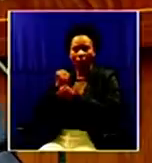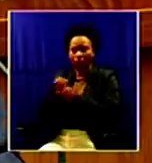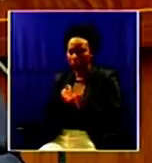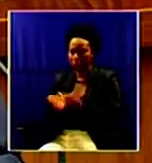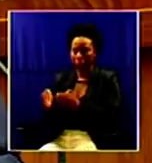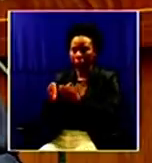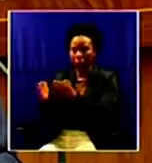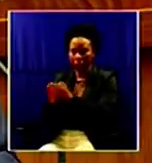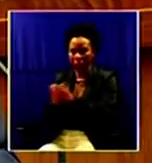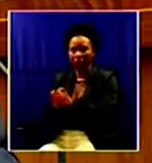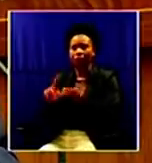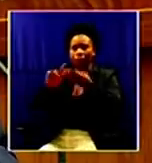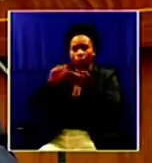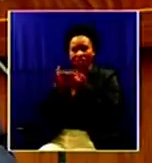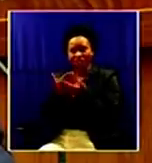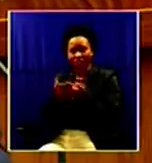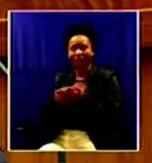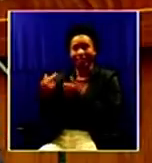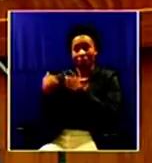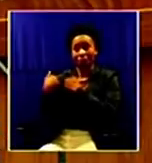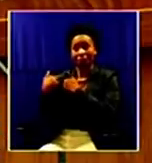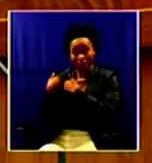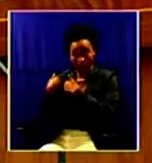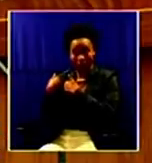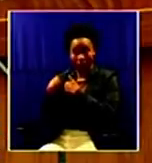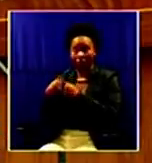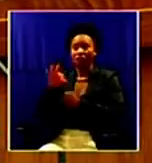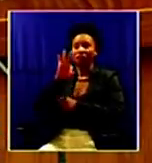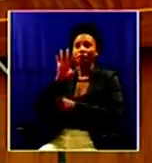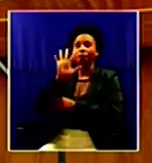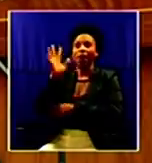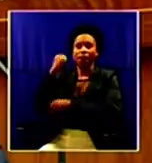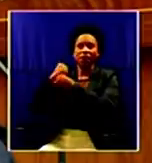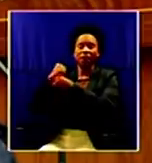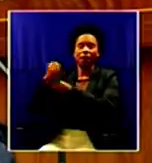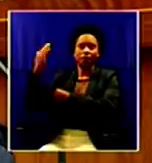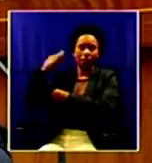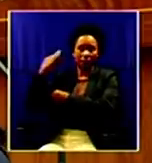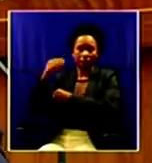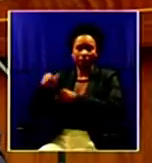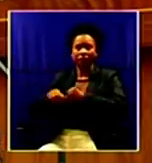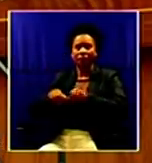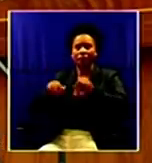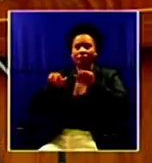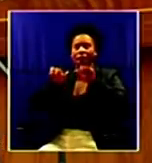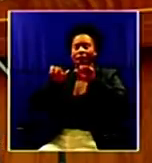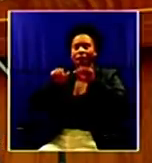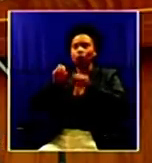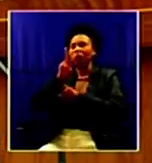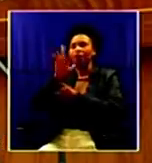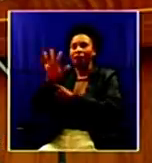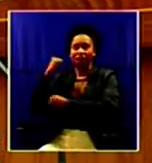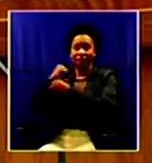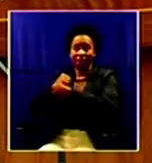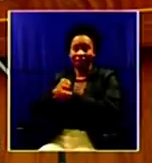potential and responsibilities. 25 years ago, on the 8th of May 1996, on